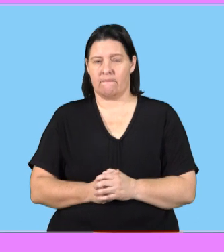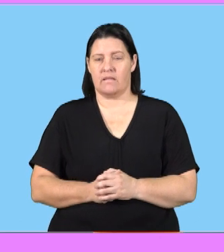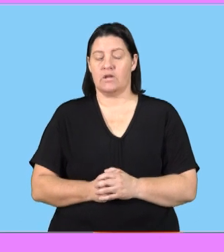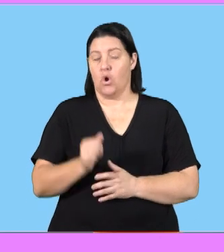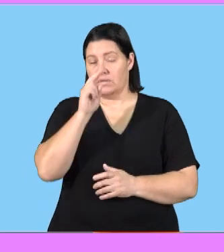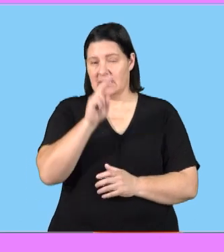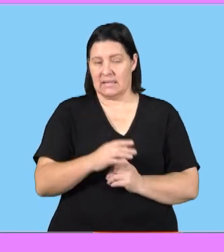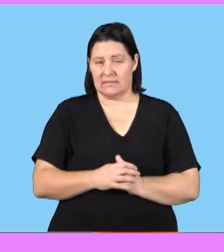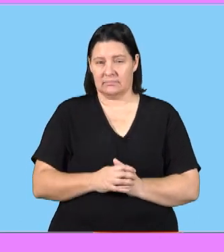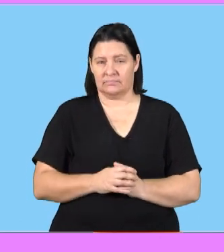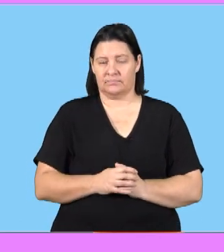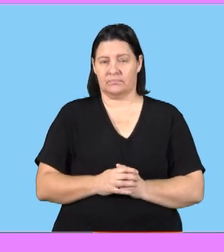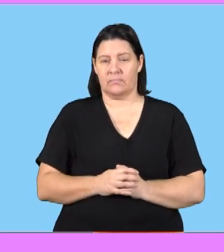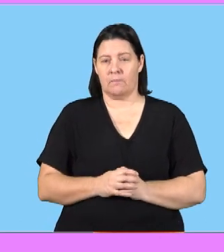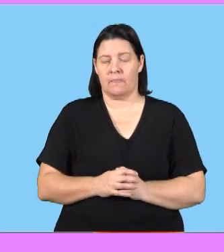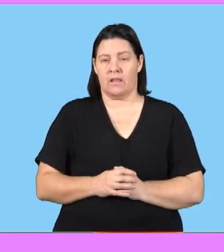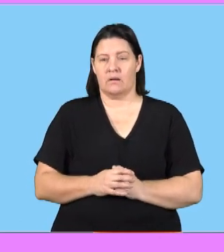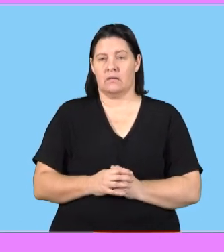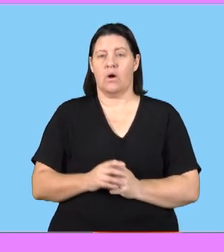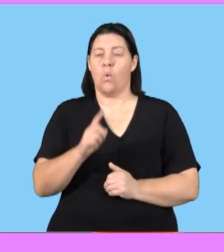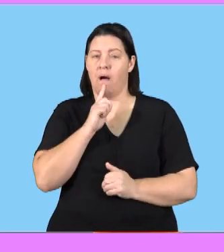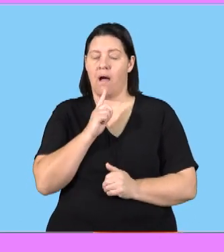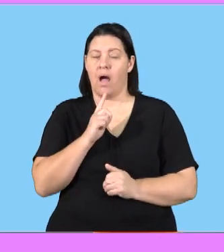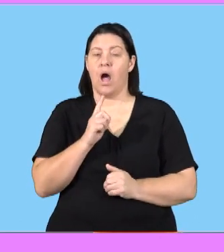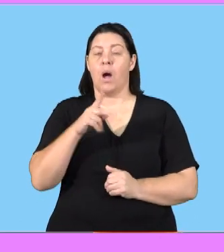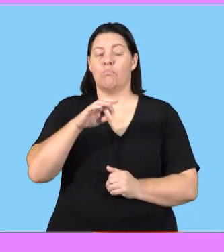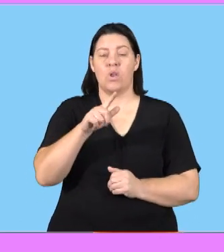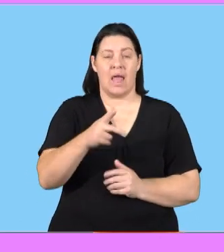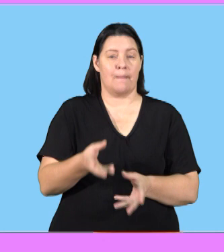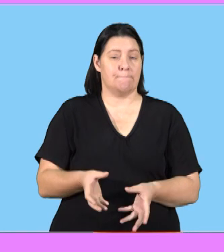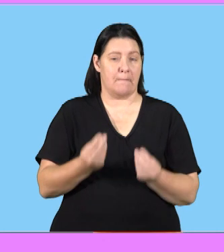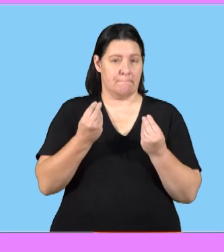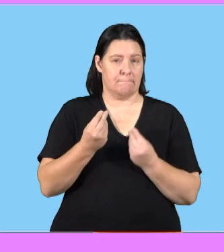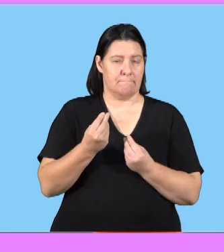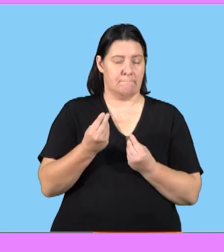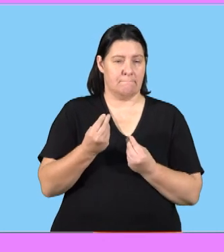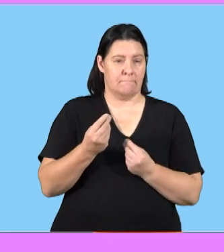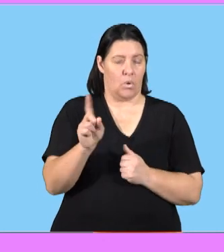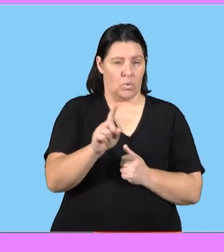let us see. Number 1, let us look at what Pule will get. Let us